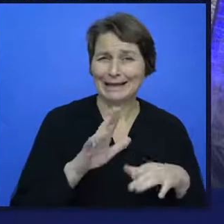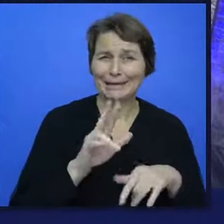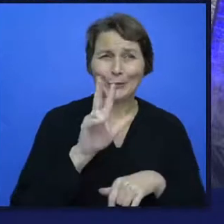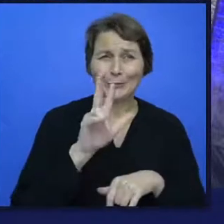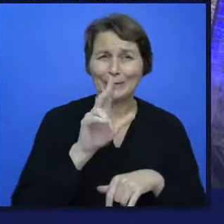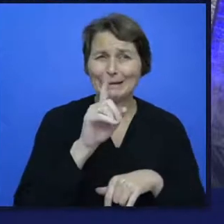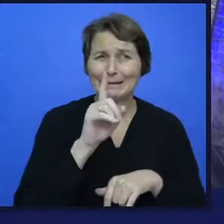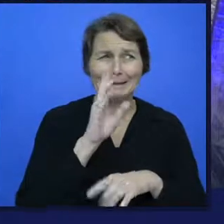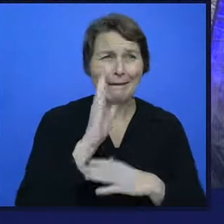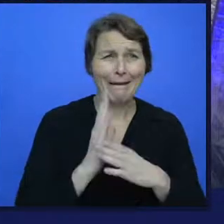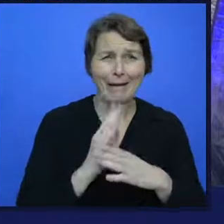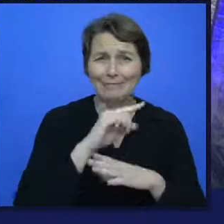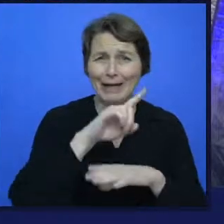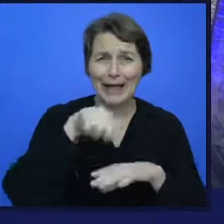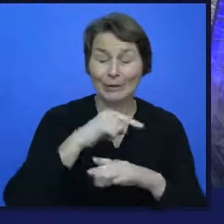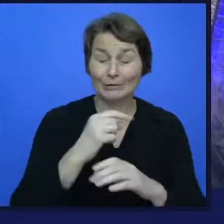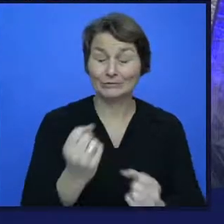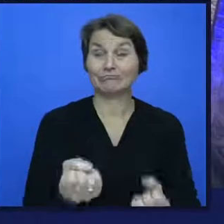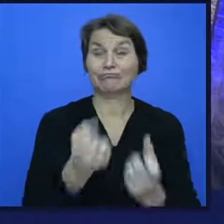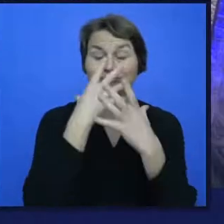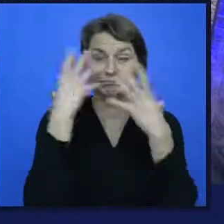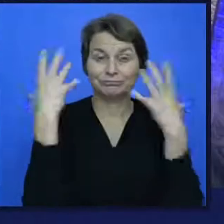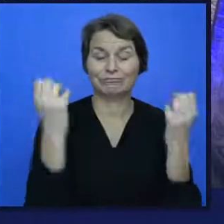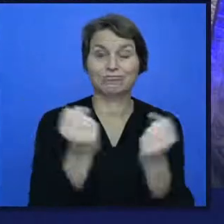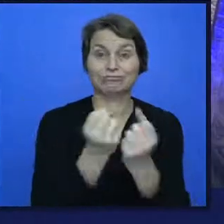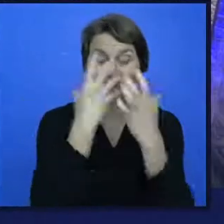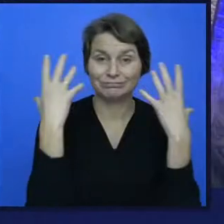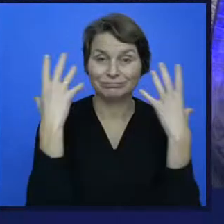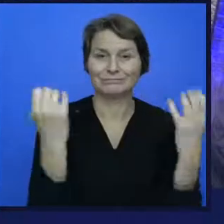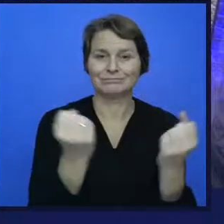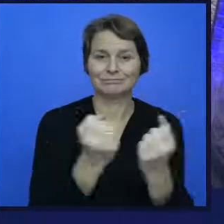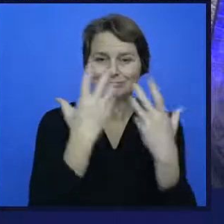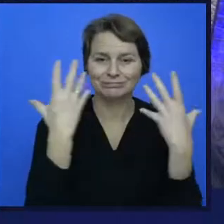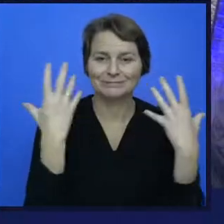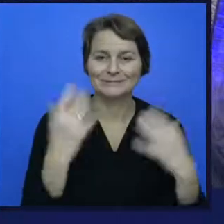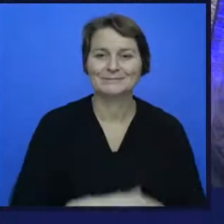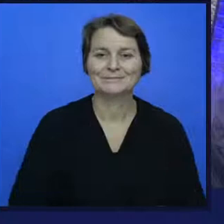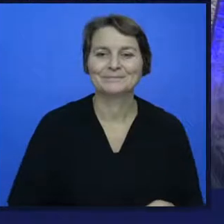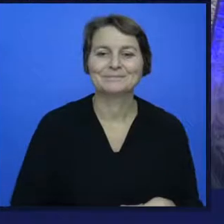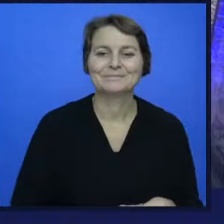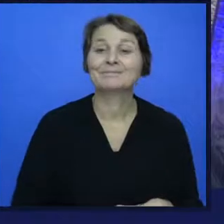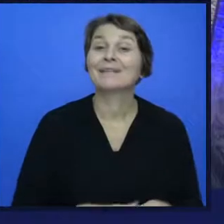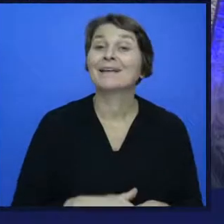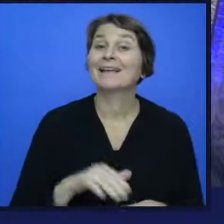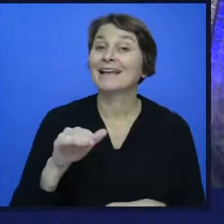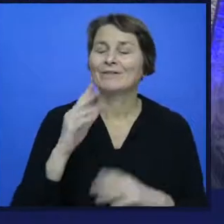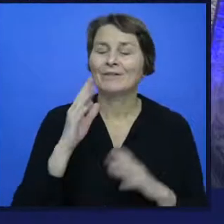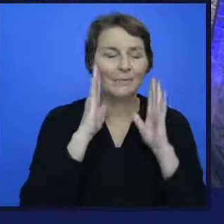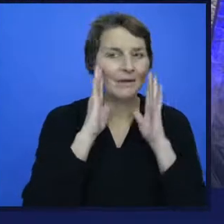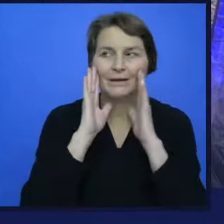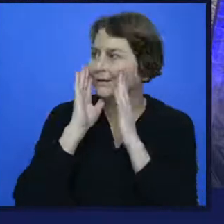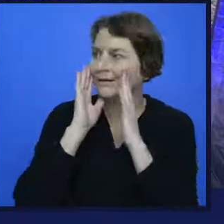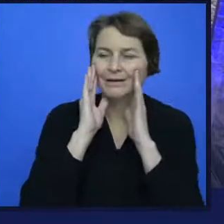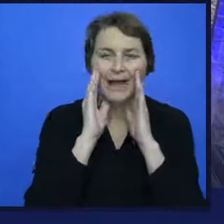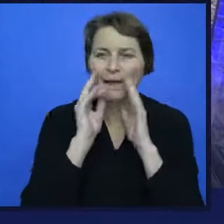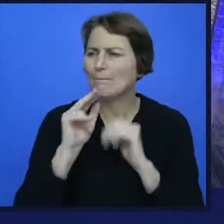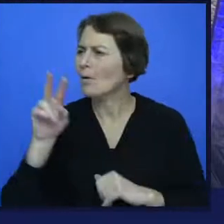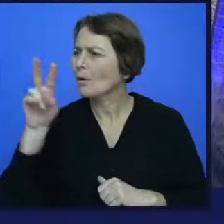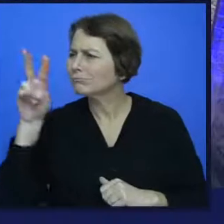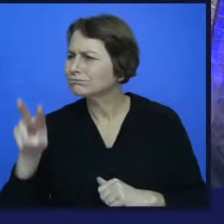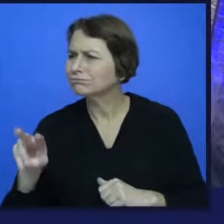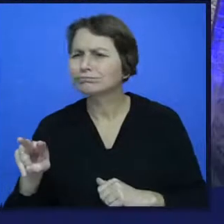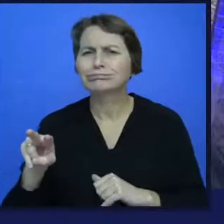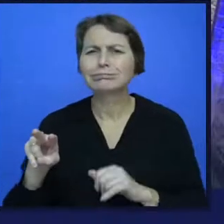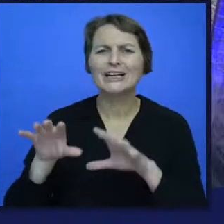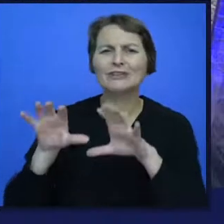A huge flashback. Sorry, there's no to questions. School. Everyone's like sitting on the floor. Like, by the way, if you see me turning my head, I'm looking in the chat.